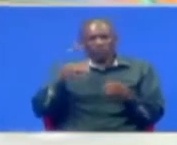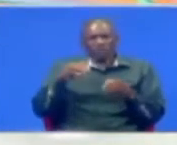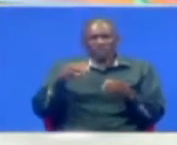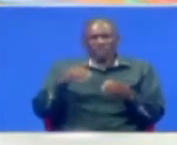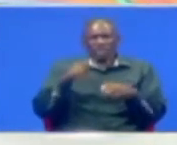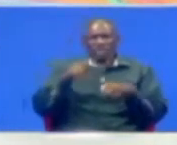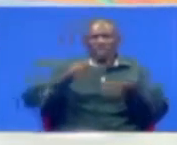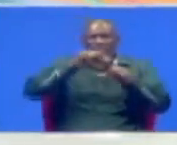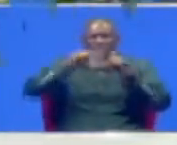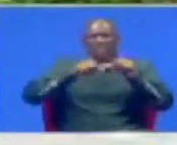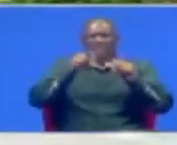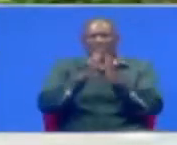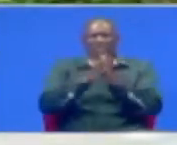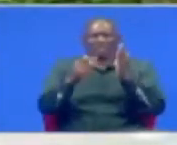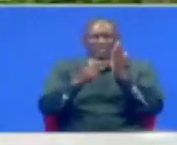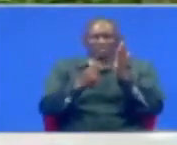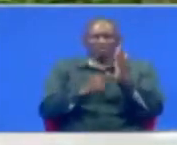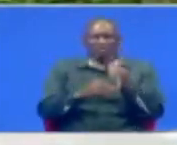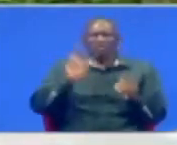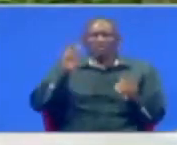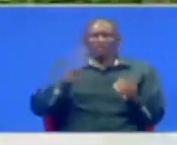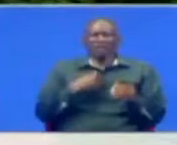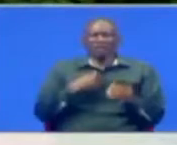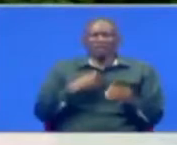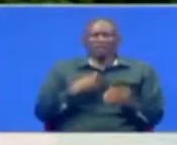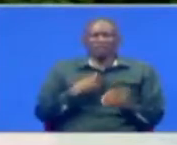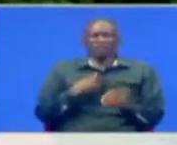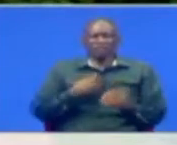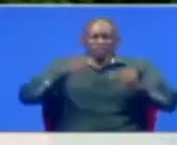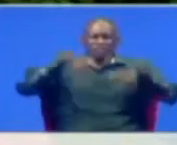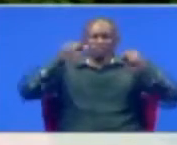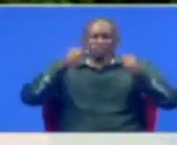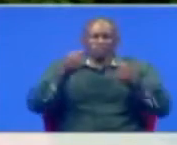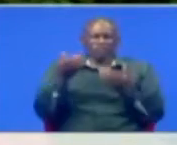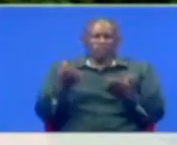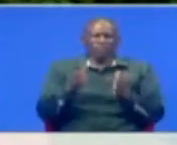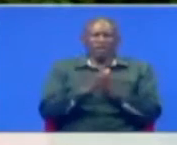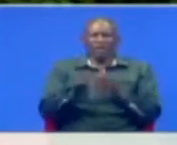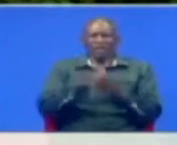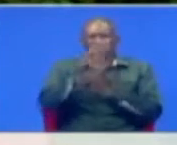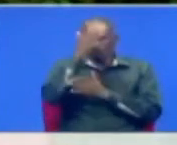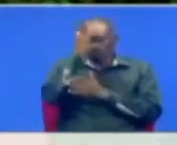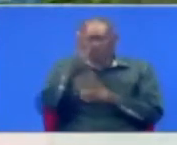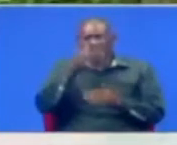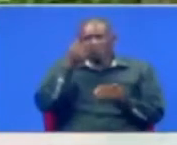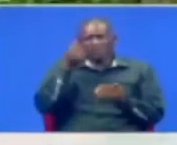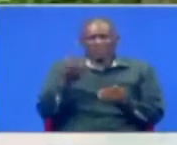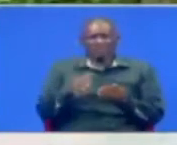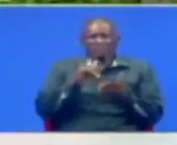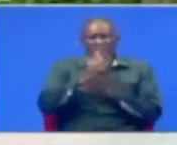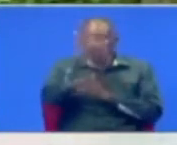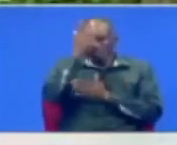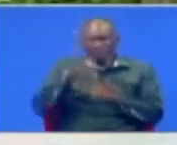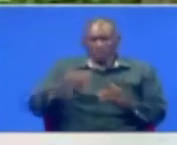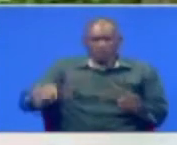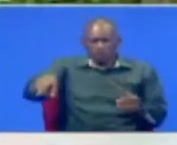a national level, be recognized for those areas of and traits of curiosity, creativity. The Young